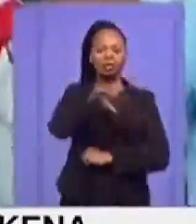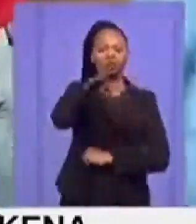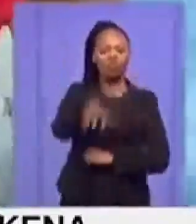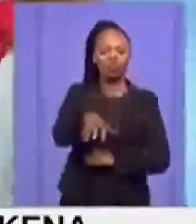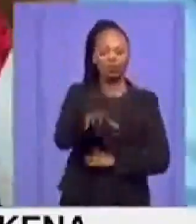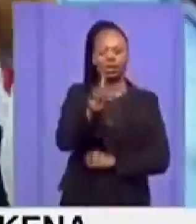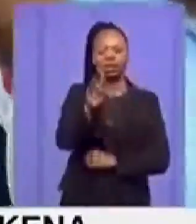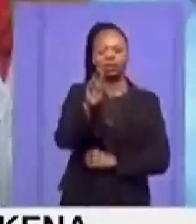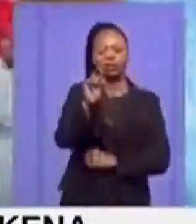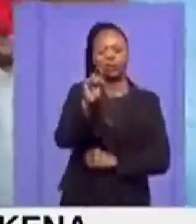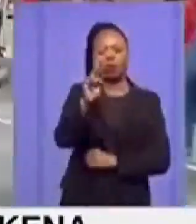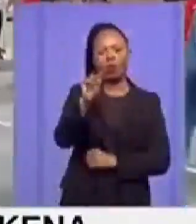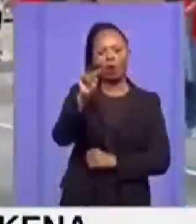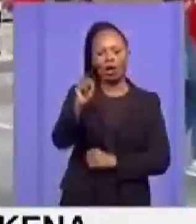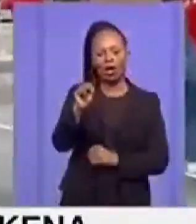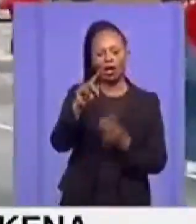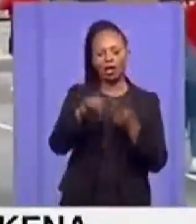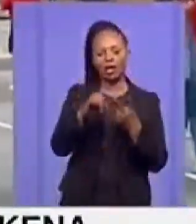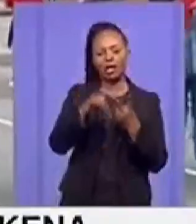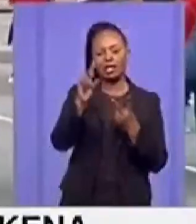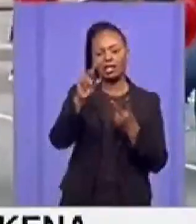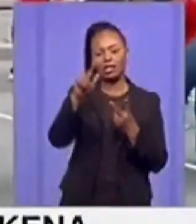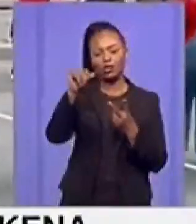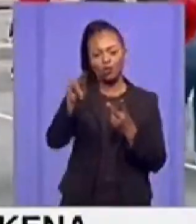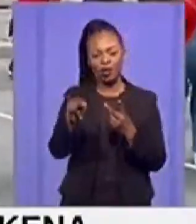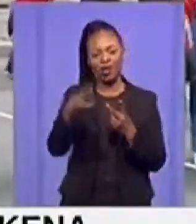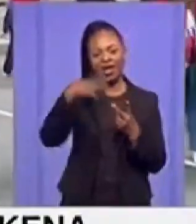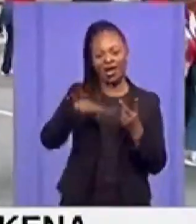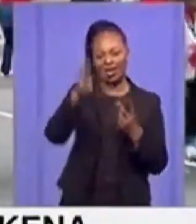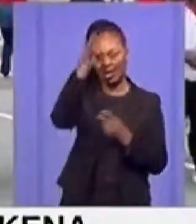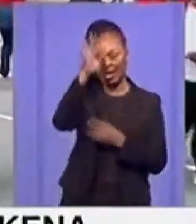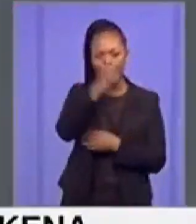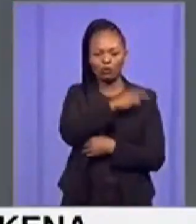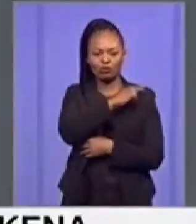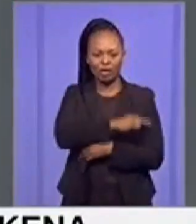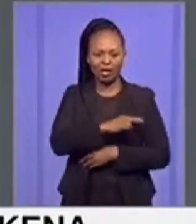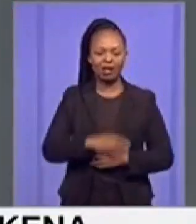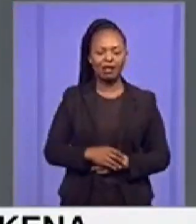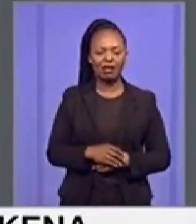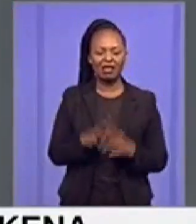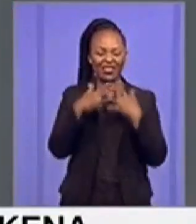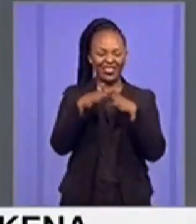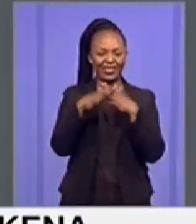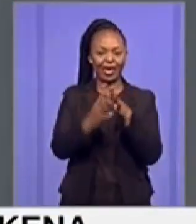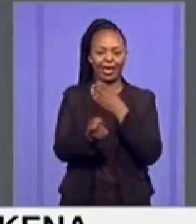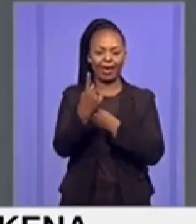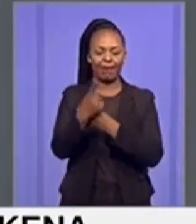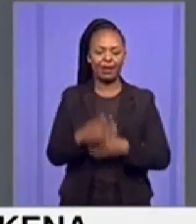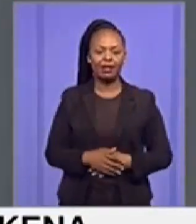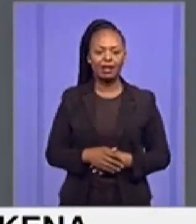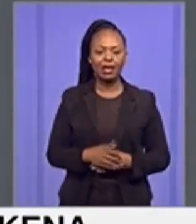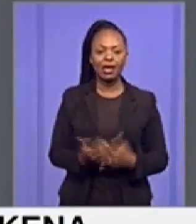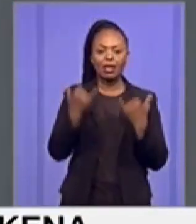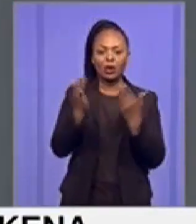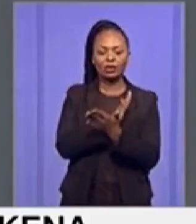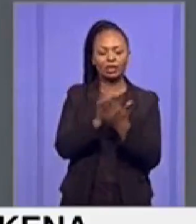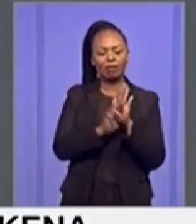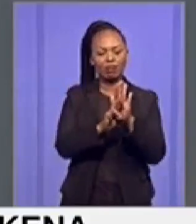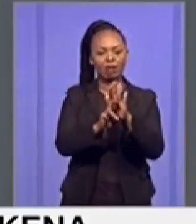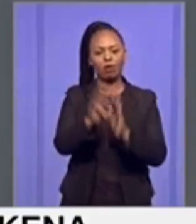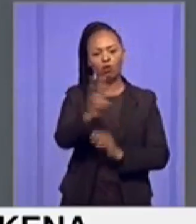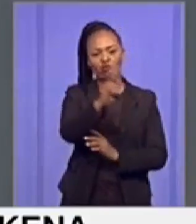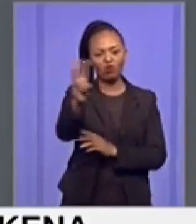tsa Dorangisa, Livingstone le tse ding tsa mmuso. We do appreciate responsible shop stewards who have called their members